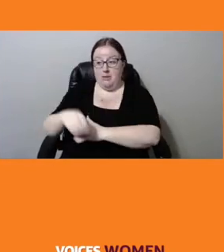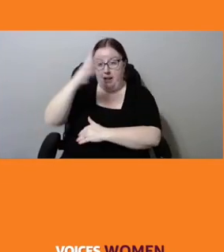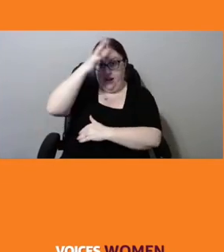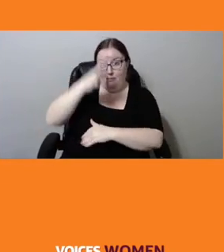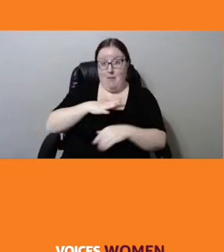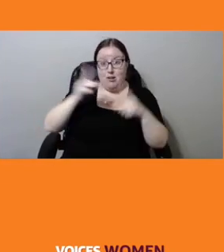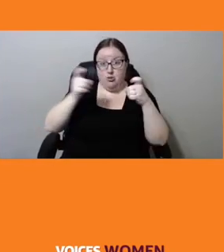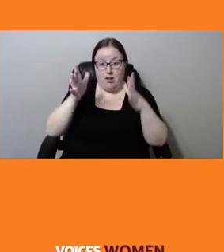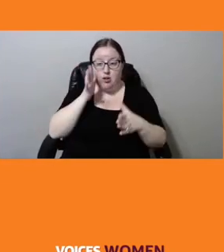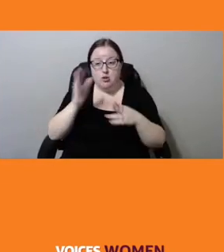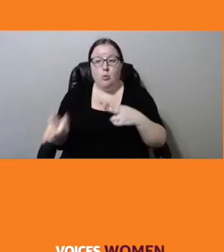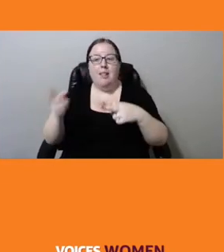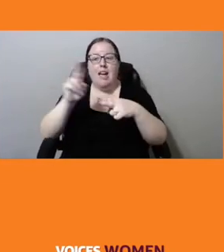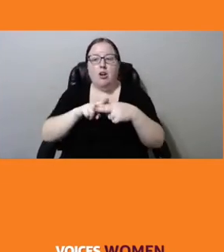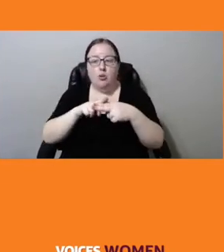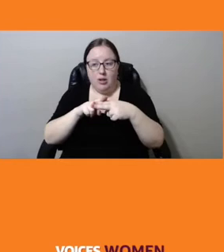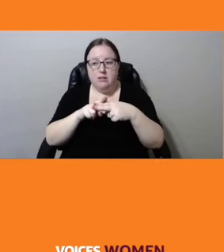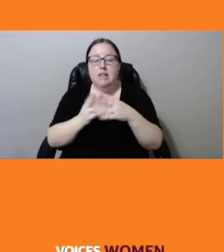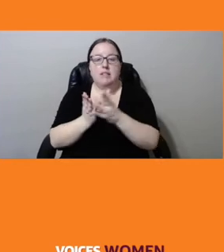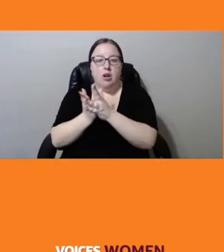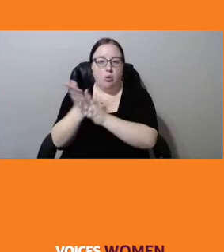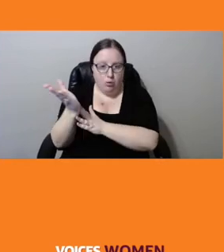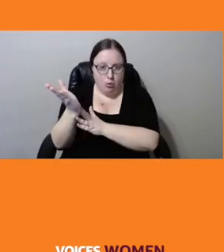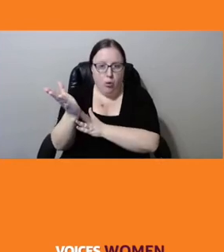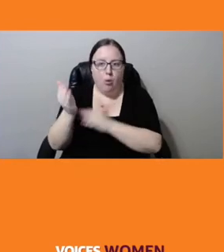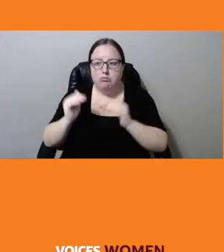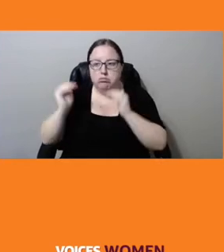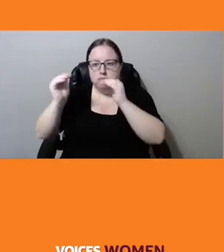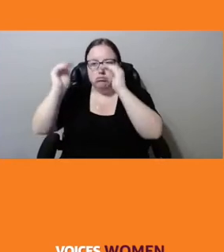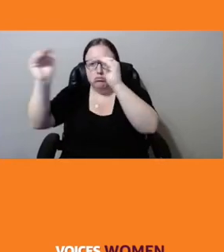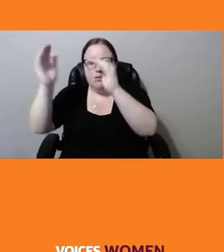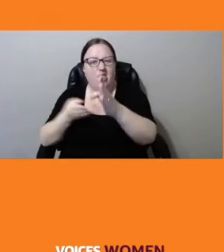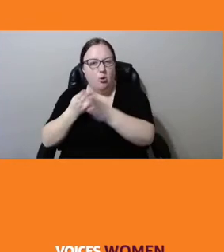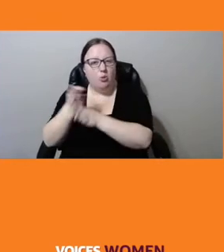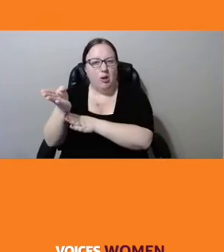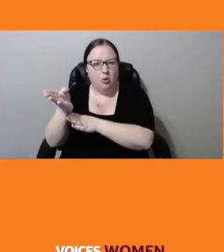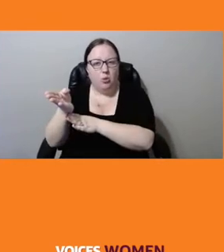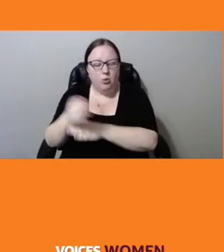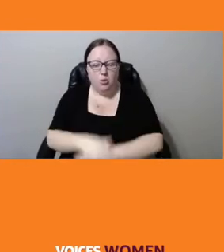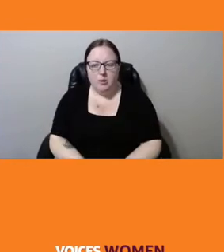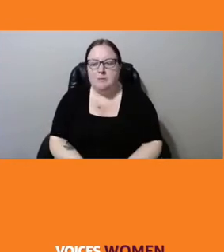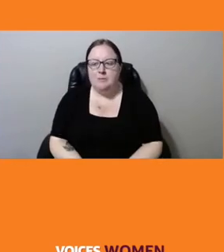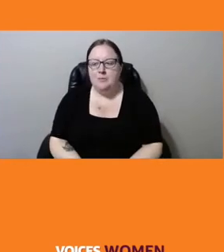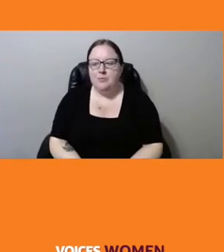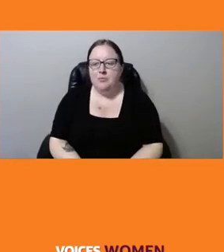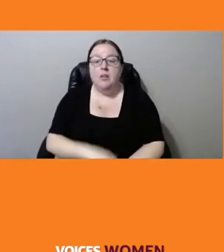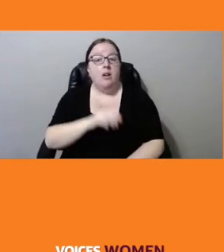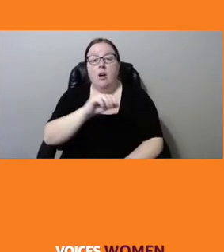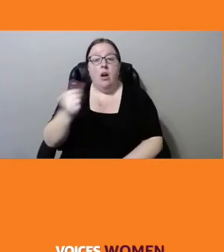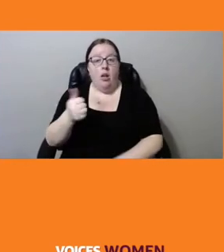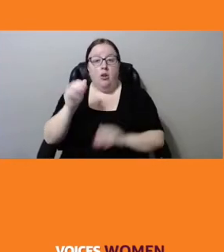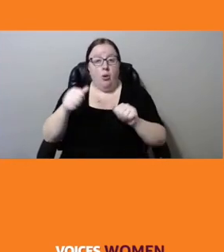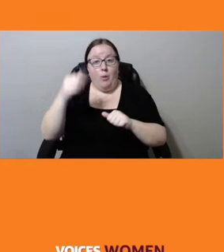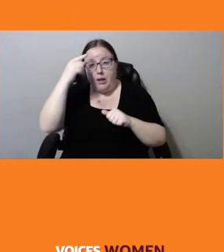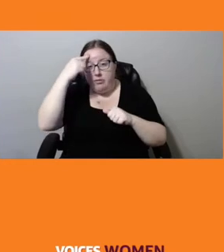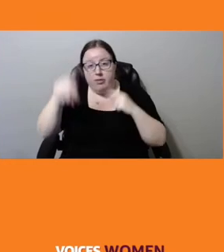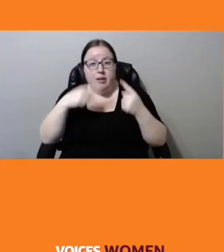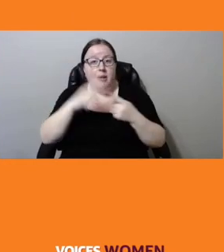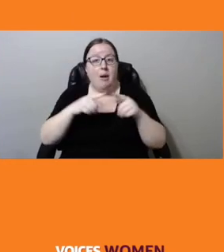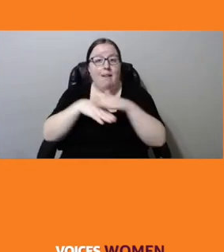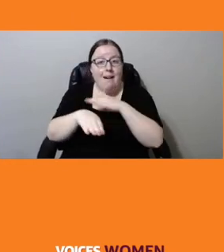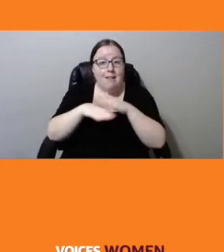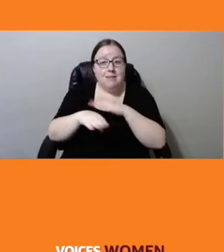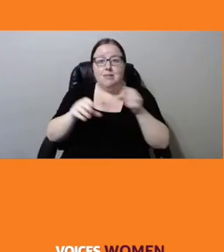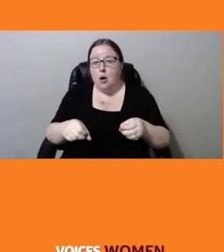will actually increase as they make their way through the pipeline in the industry. another place where we can start to think about access